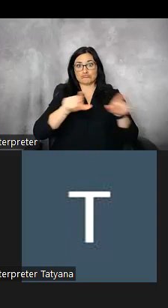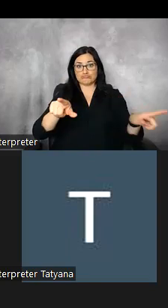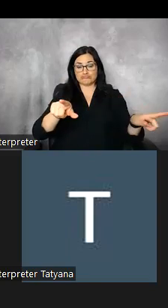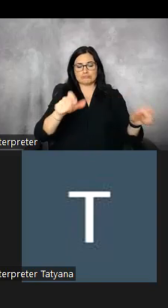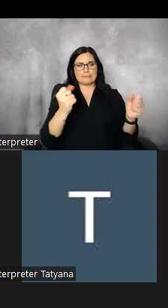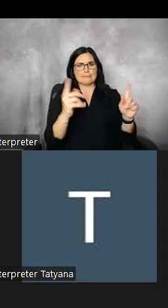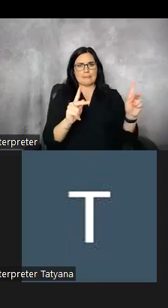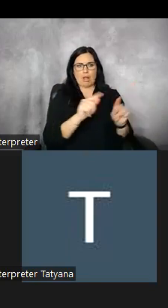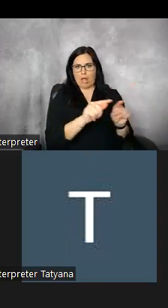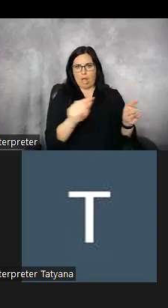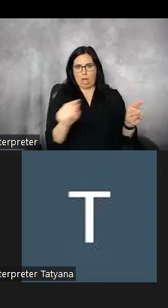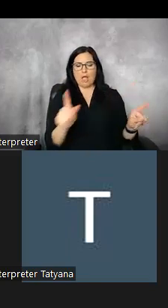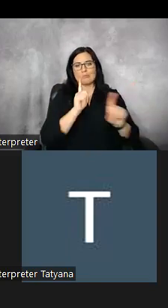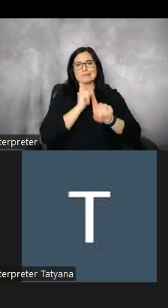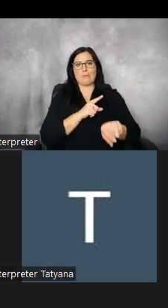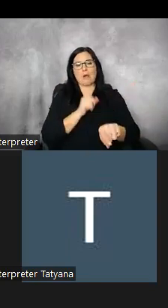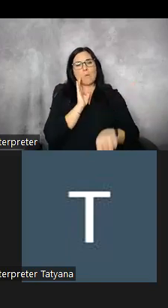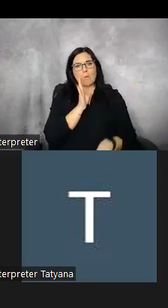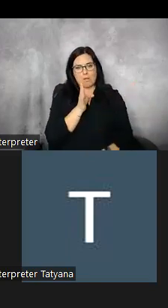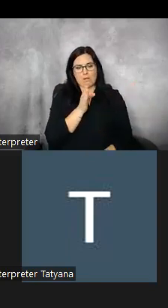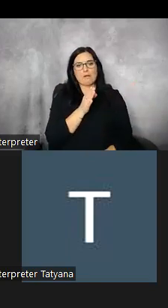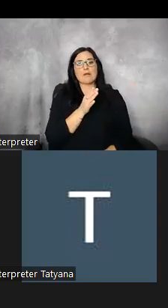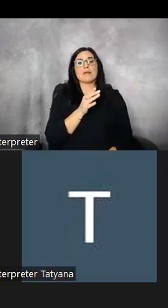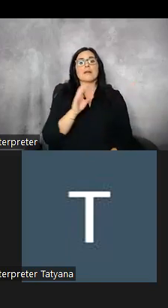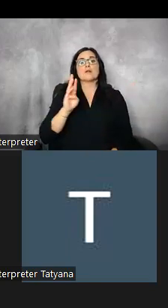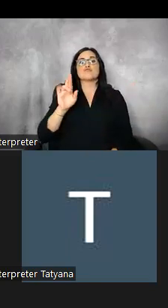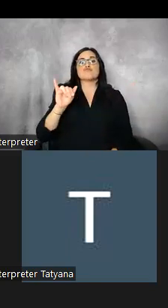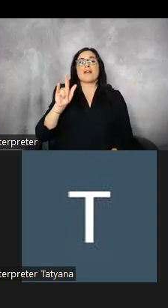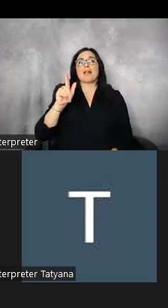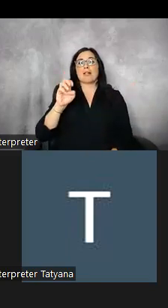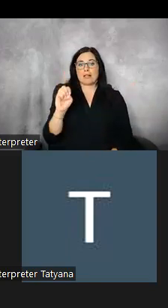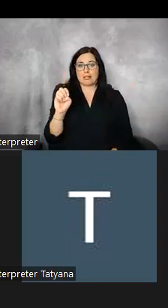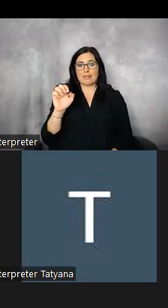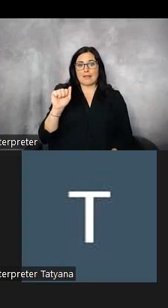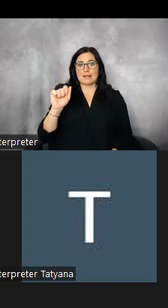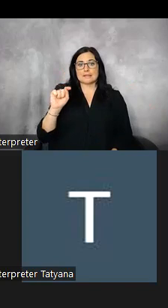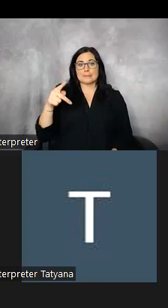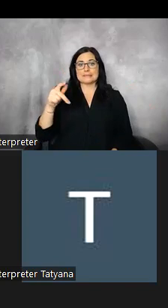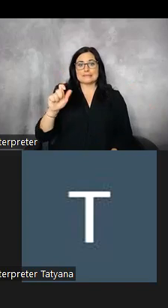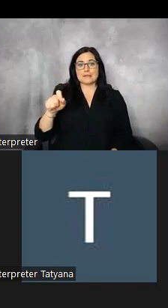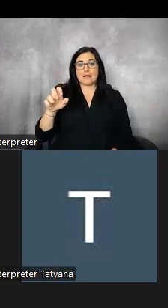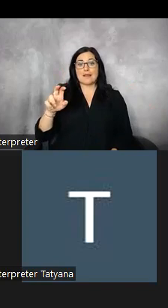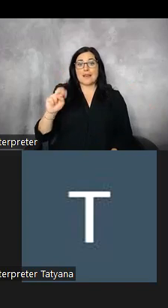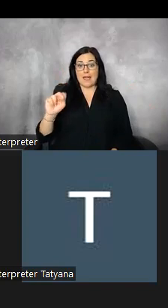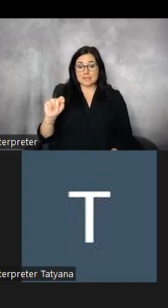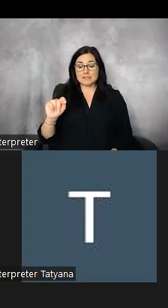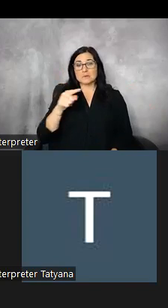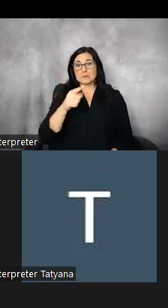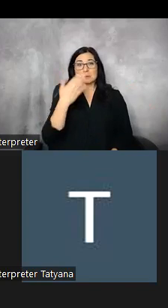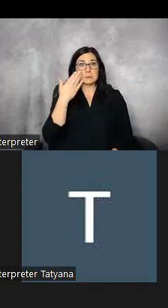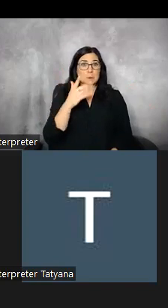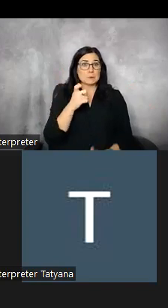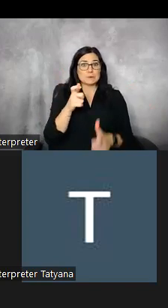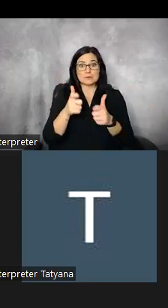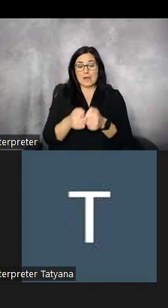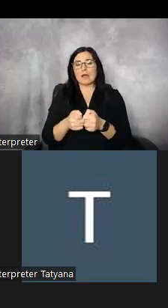and someone will get back to you about that etext. And Braille is the same thing. But if you don't know who to talk to, or you're like, oh, I don't want to bother Jeff,